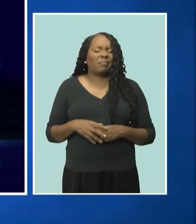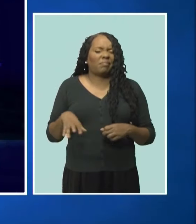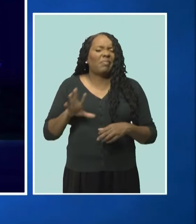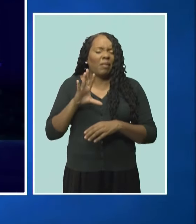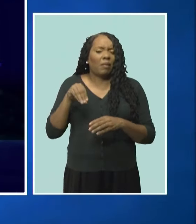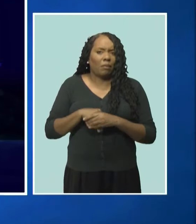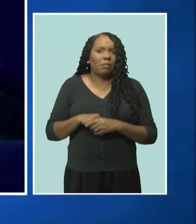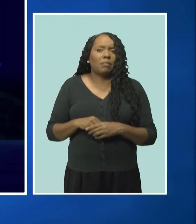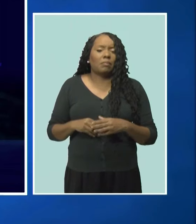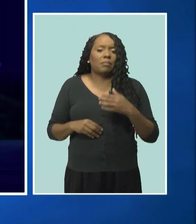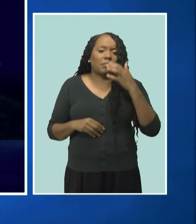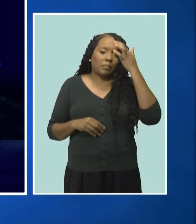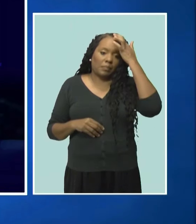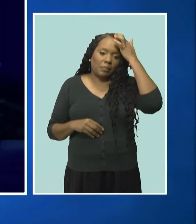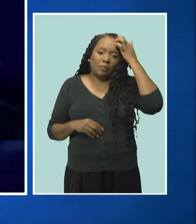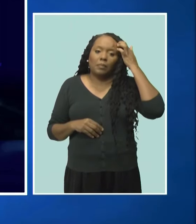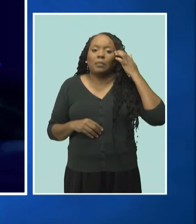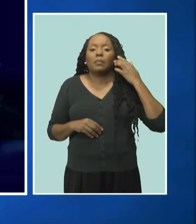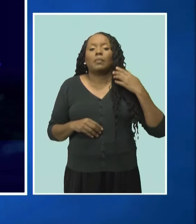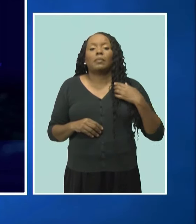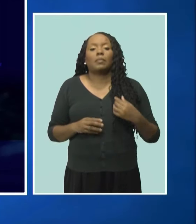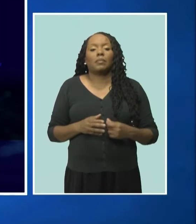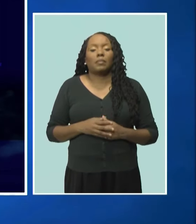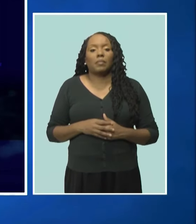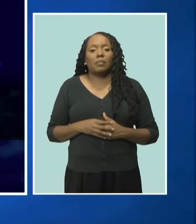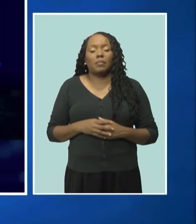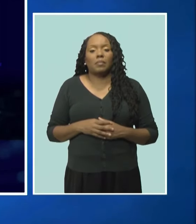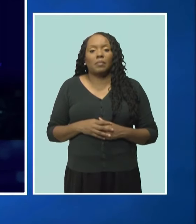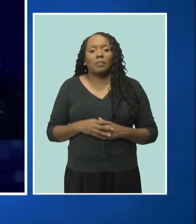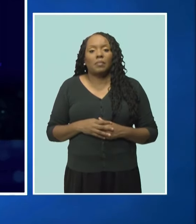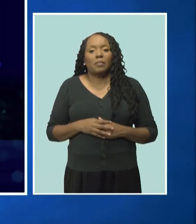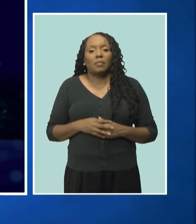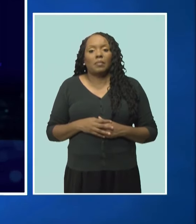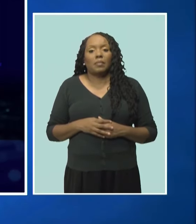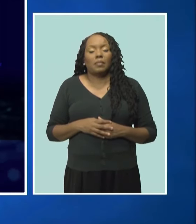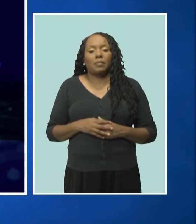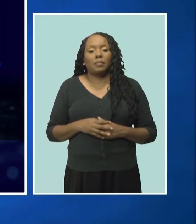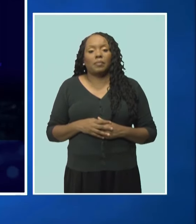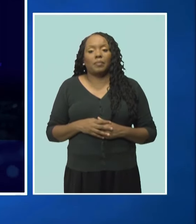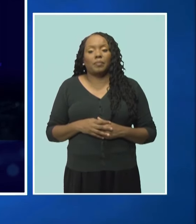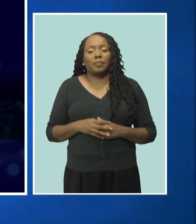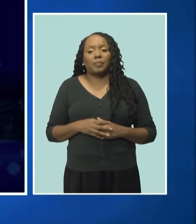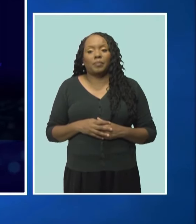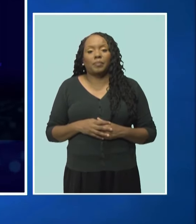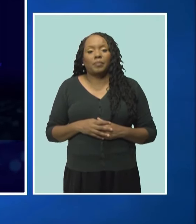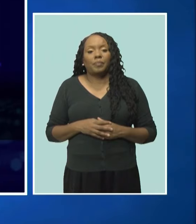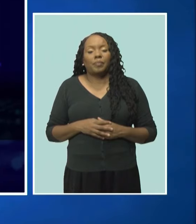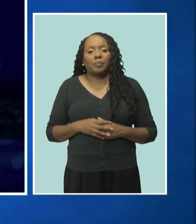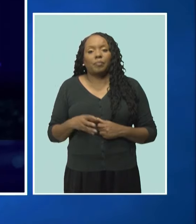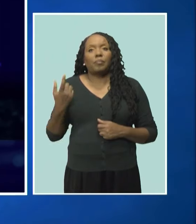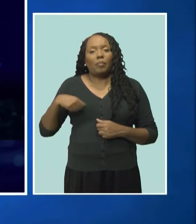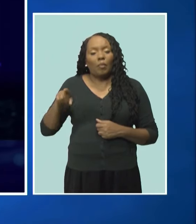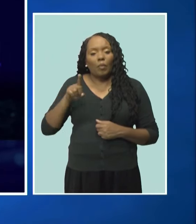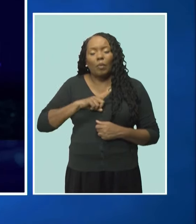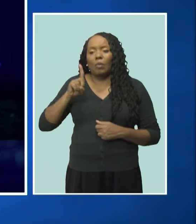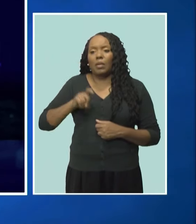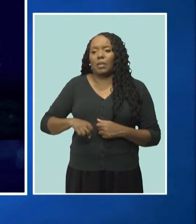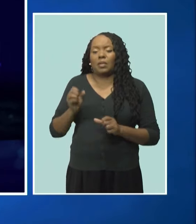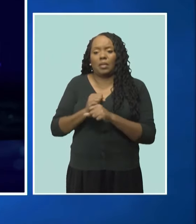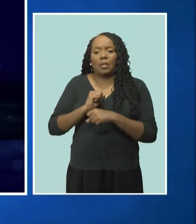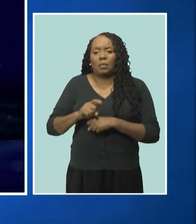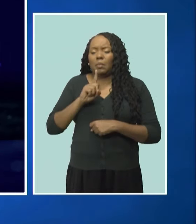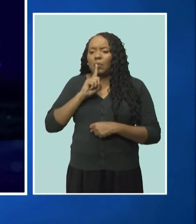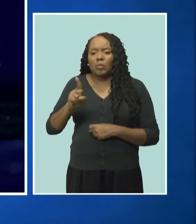That looks into the safety and health concerns, implications, matters,